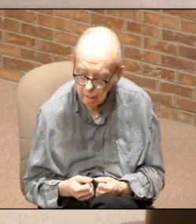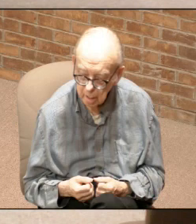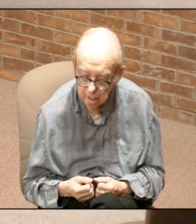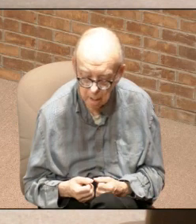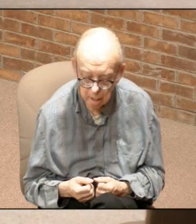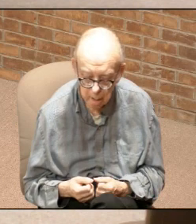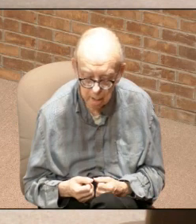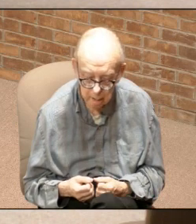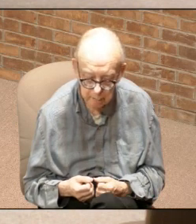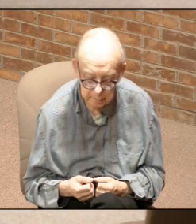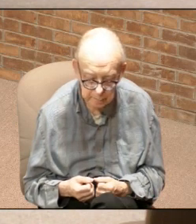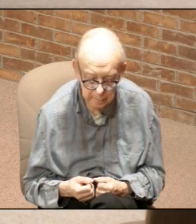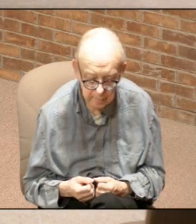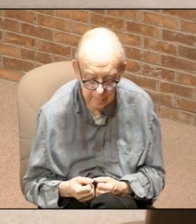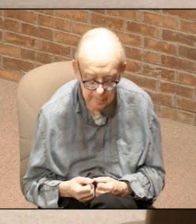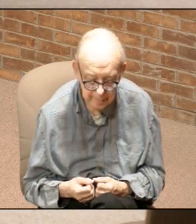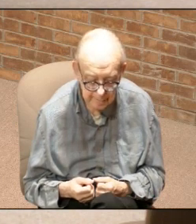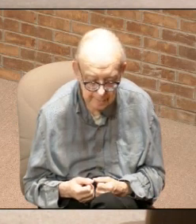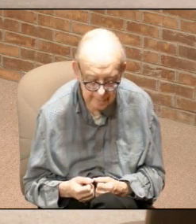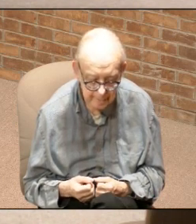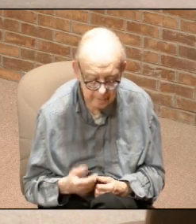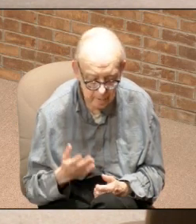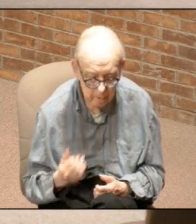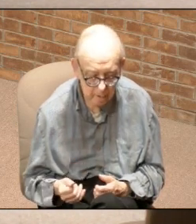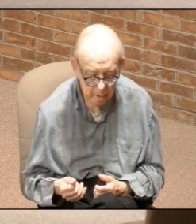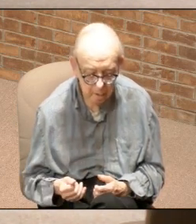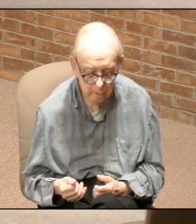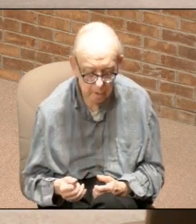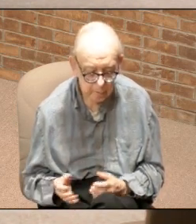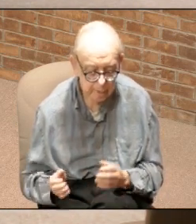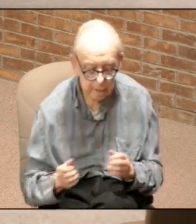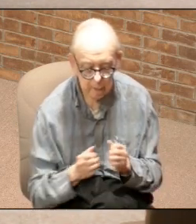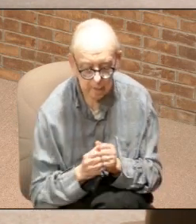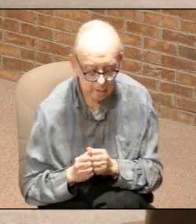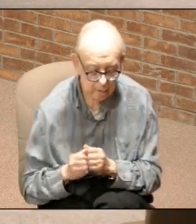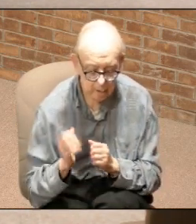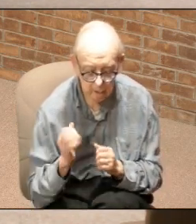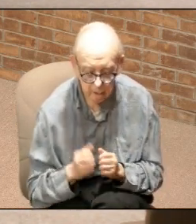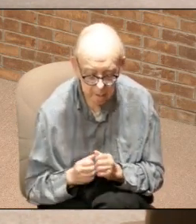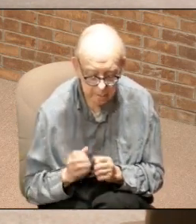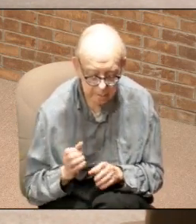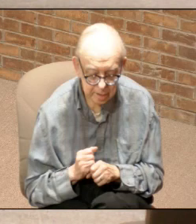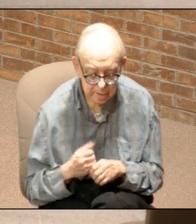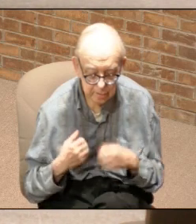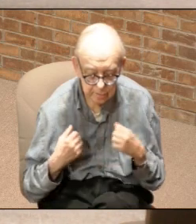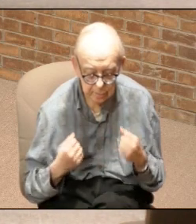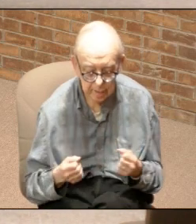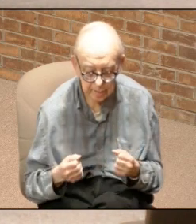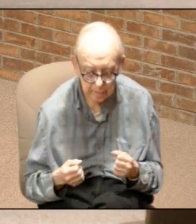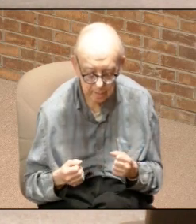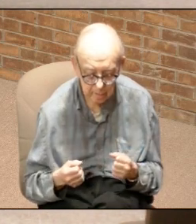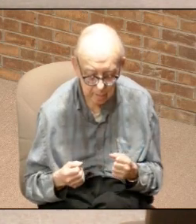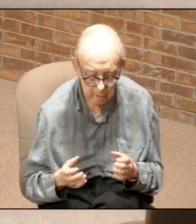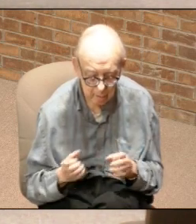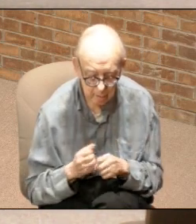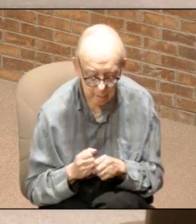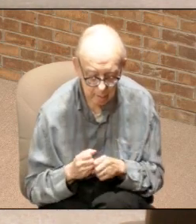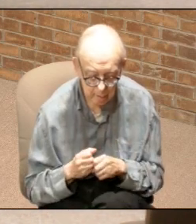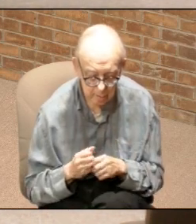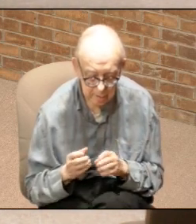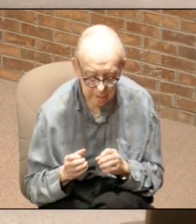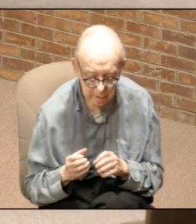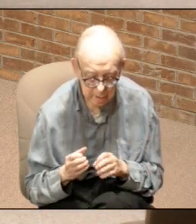you can't do it by yourself why do we gather we gather to get strength we gather to get